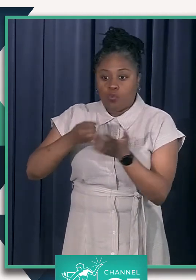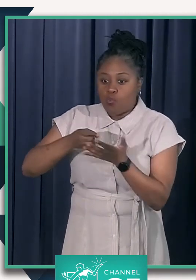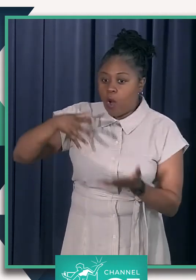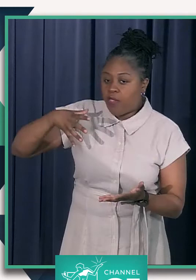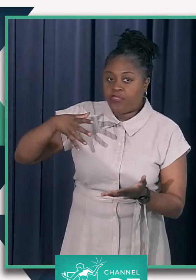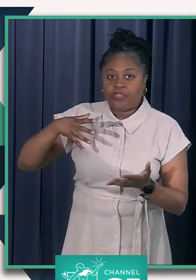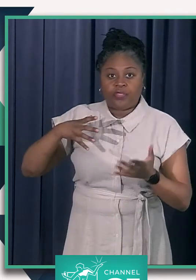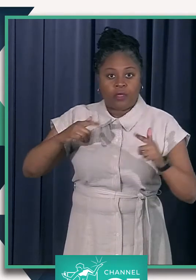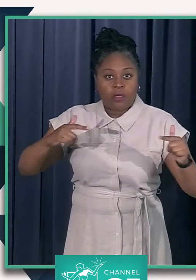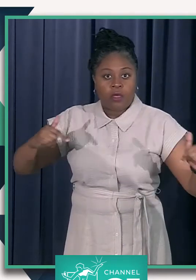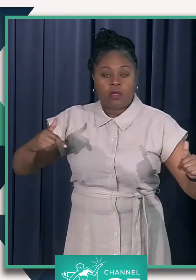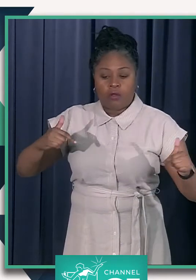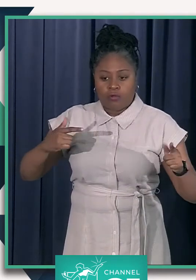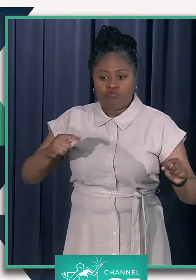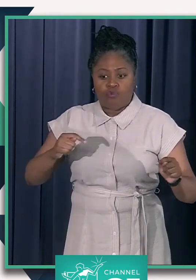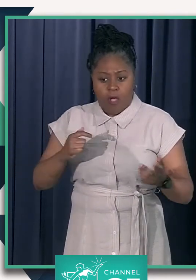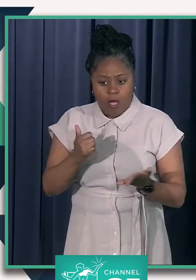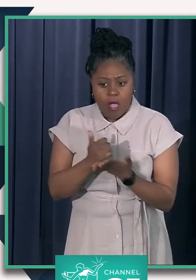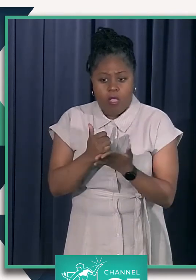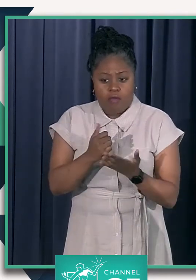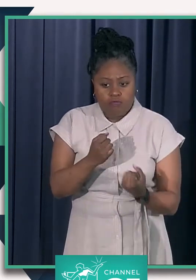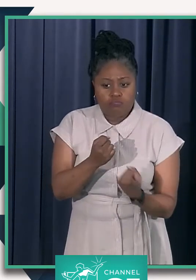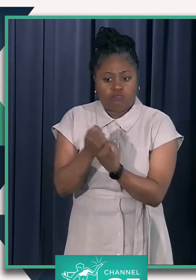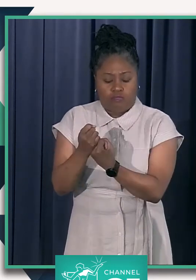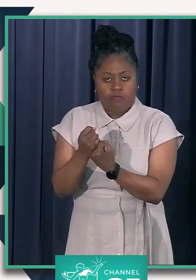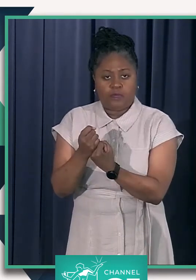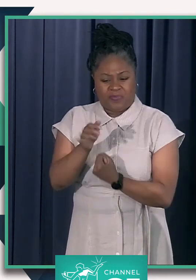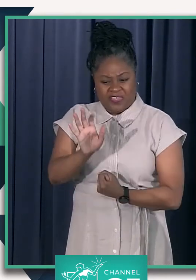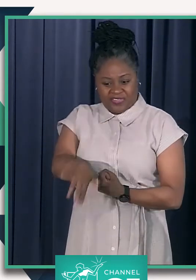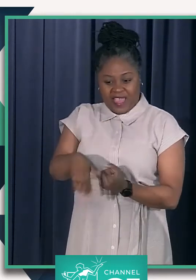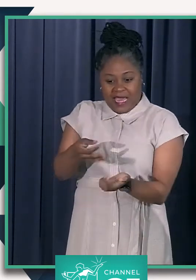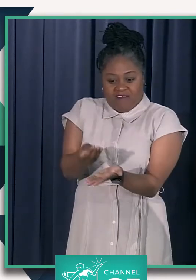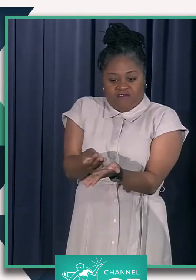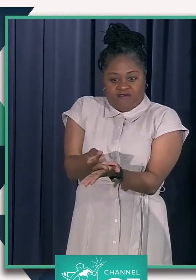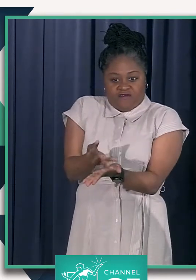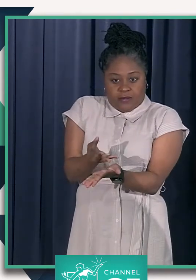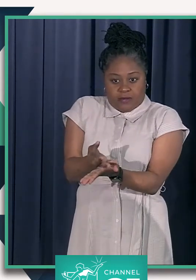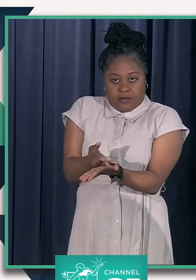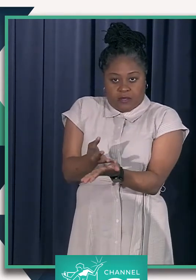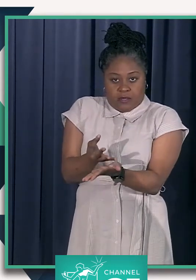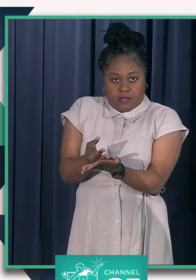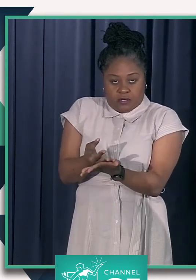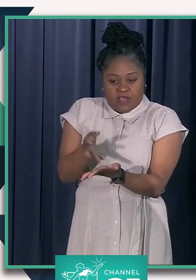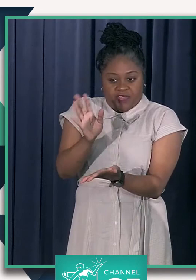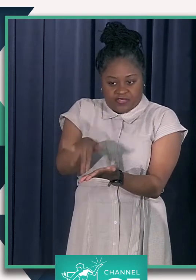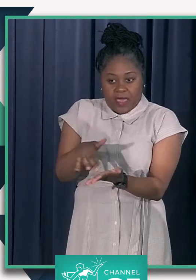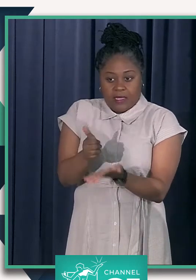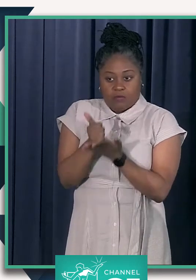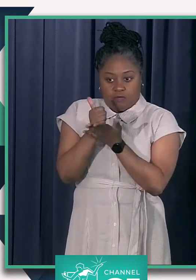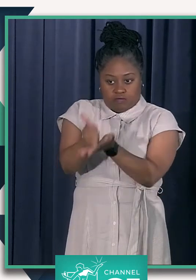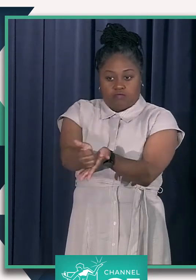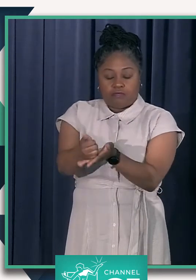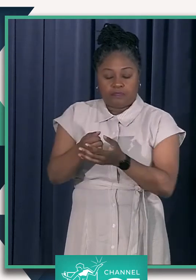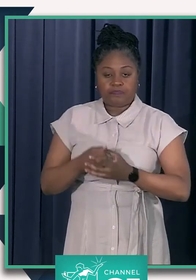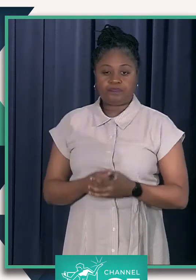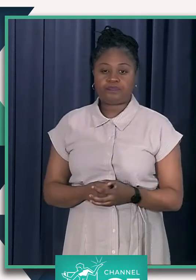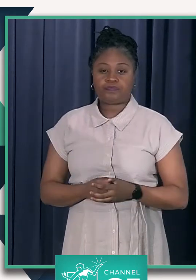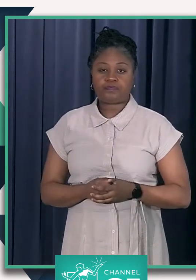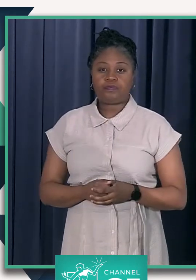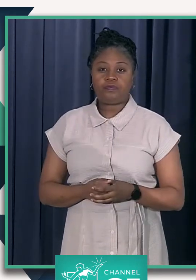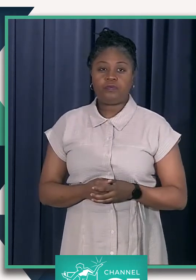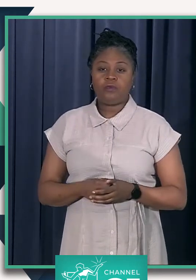that's ultimately what this fund is about, what this effort is about. We're going to have